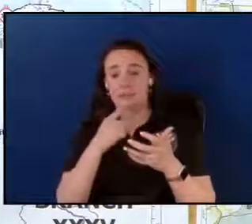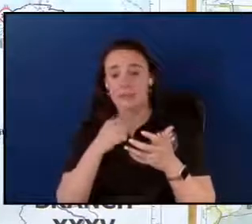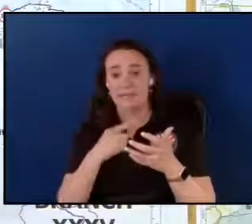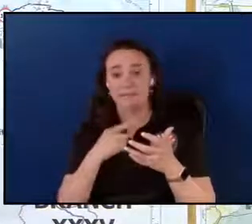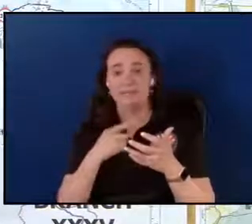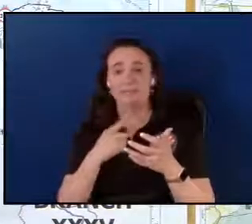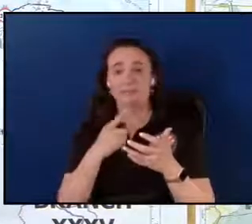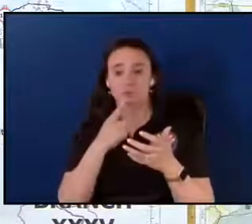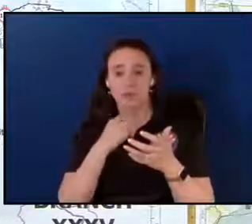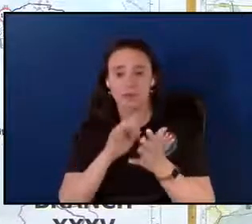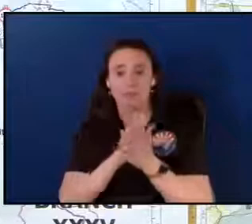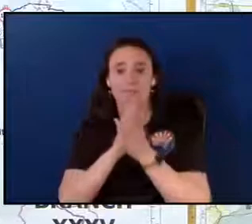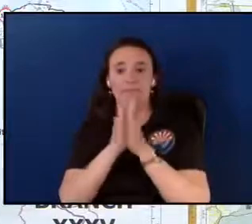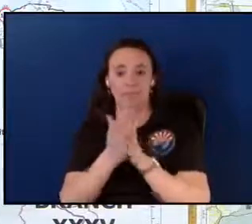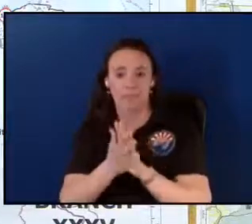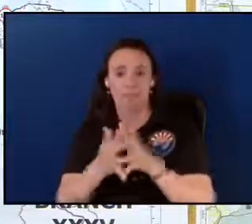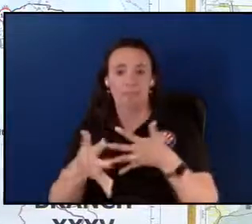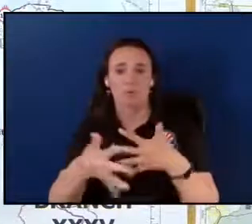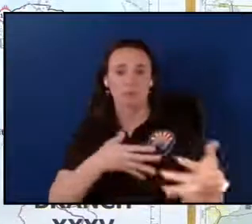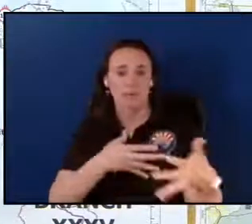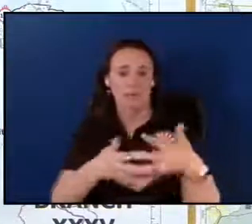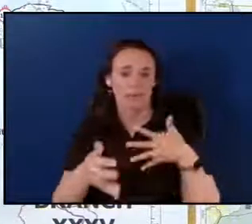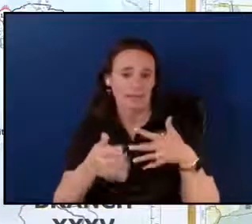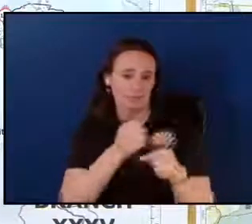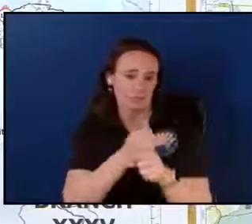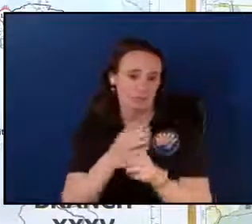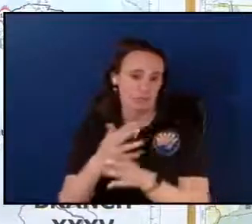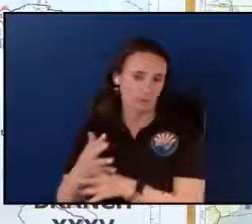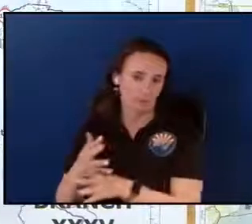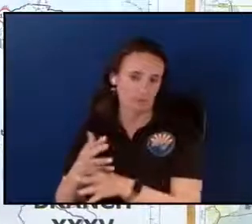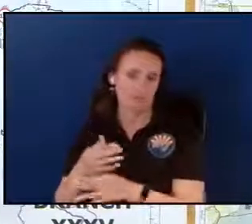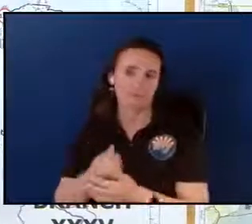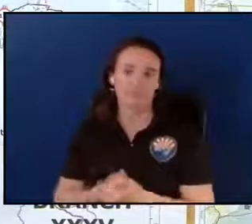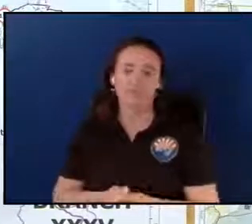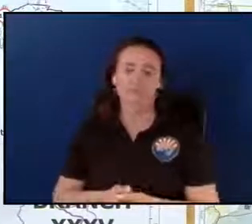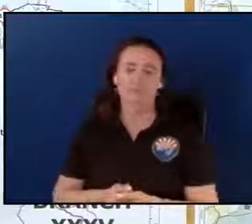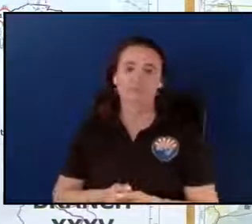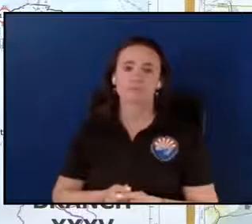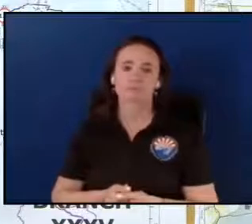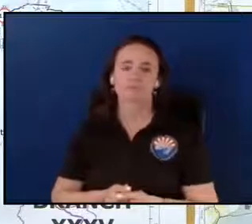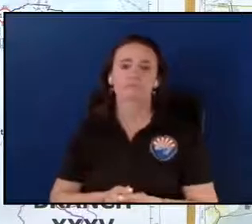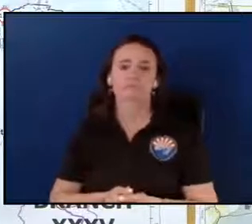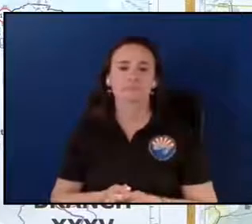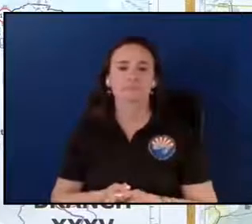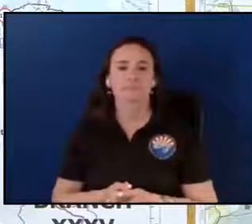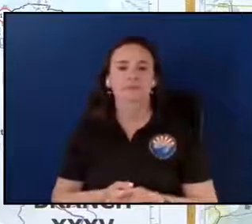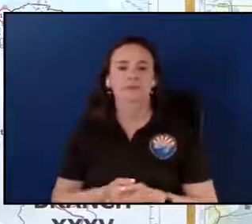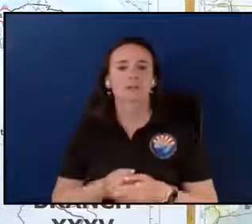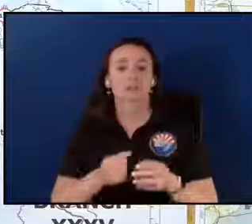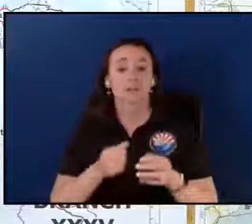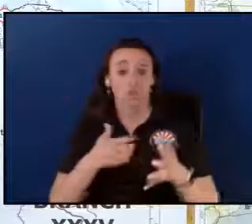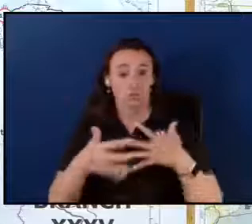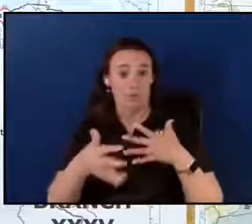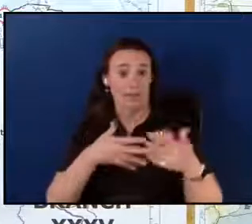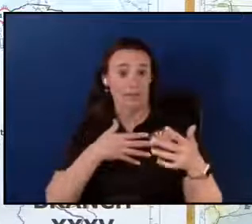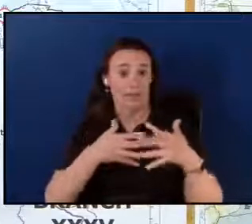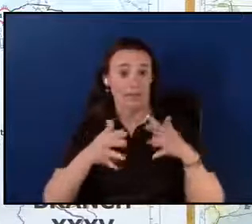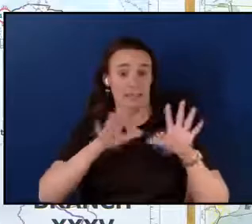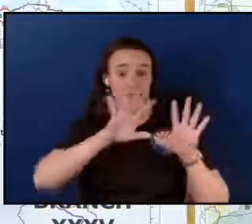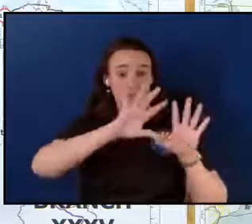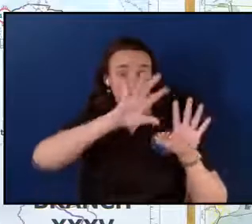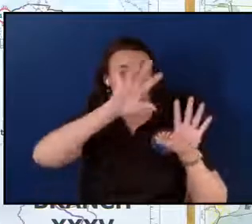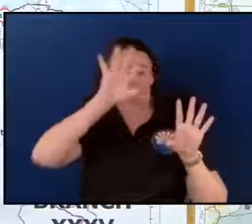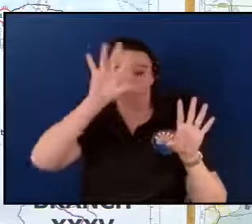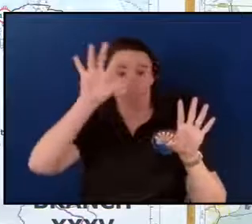to gray for preparedness. And I want to speak just a moment on that. Everything you see in the Taos County area